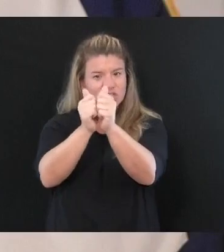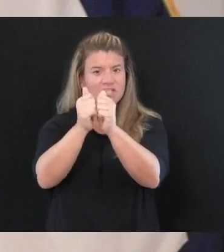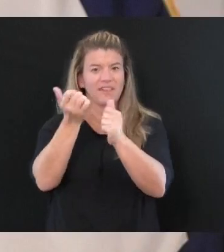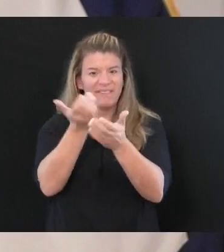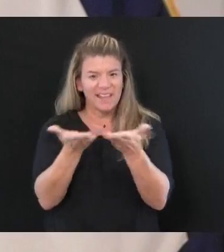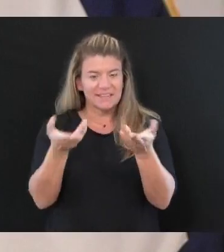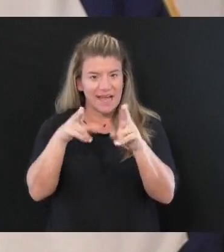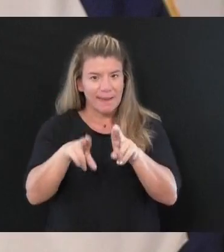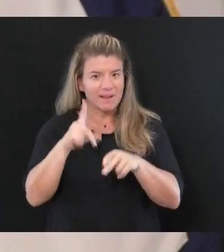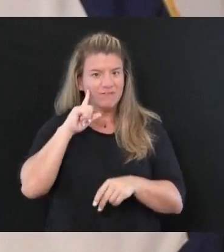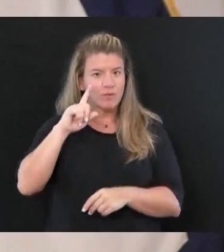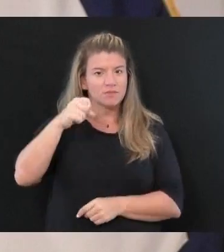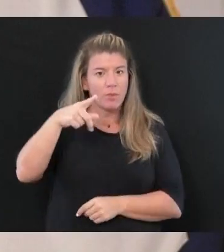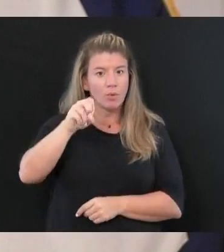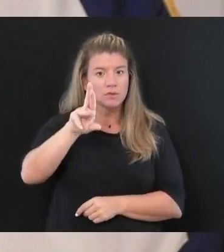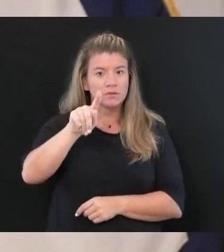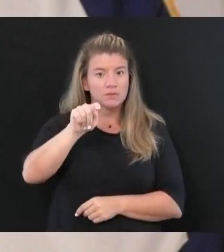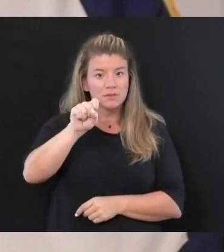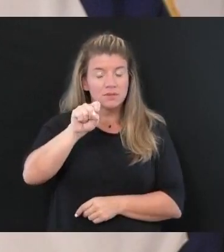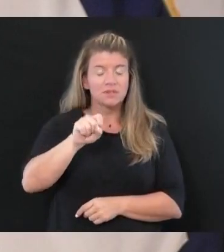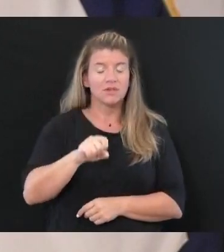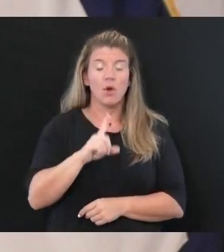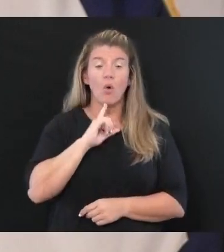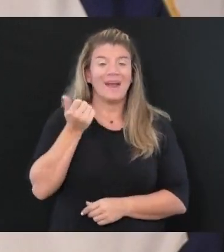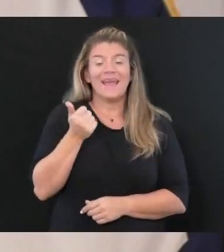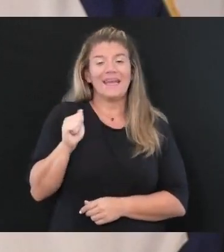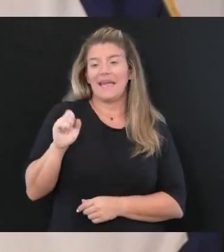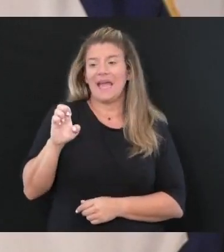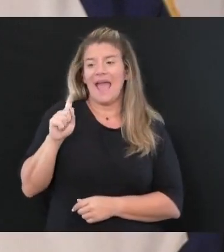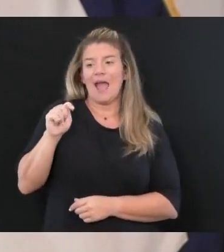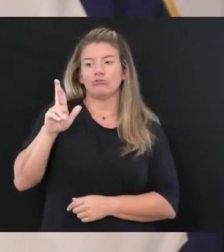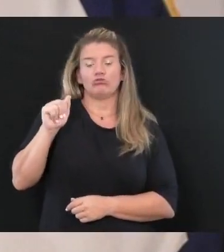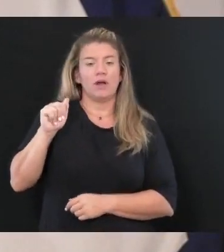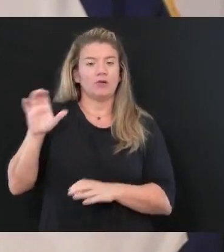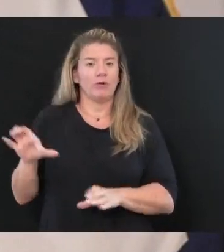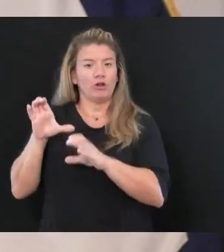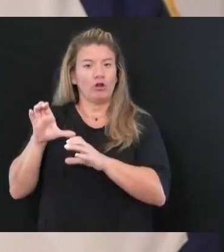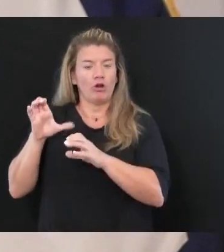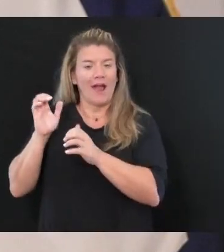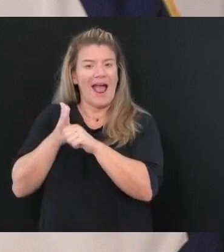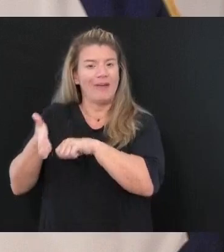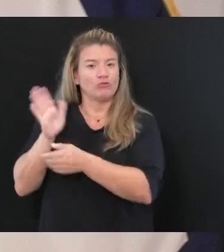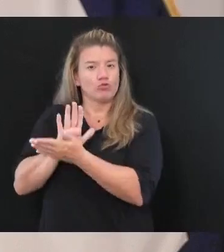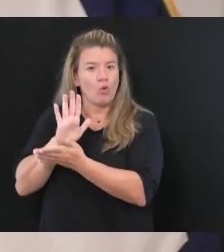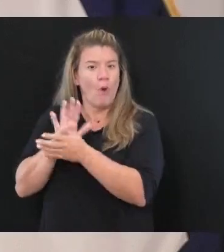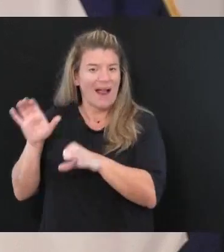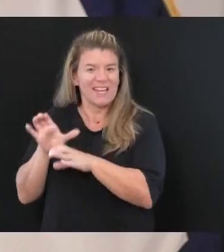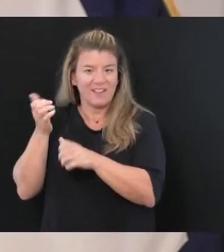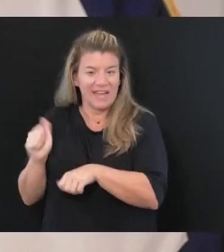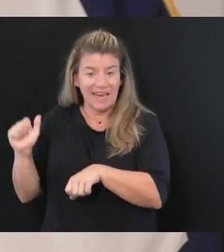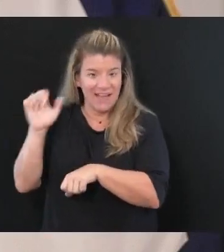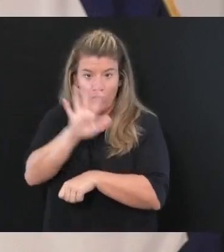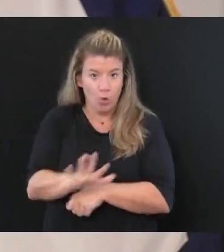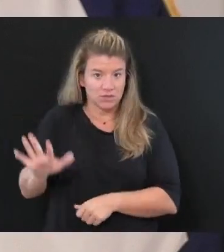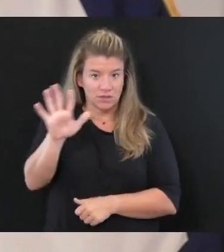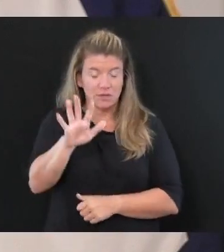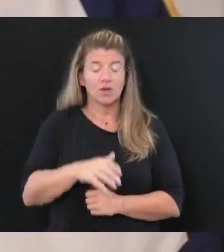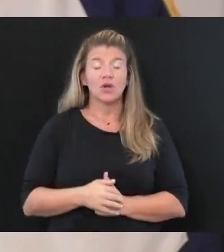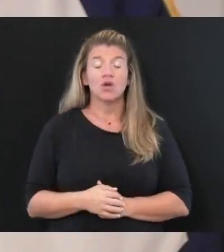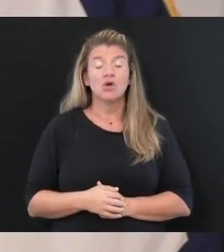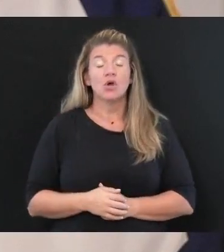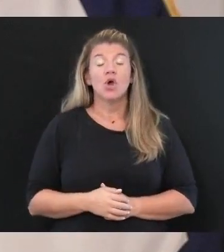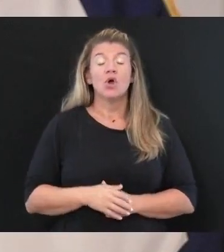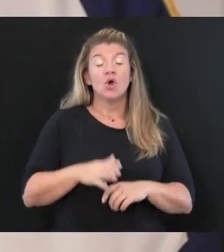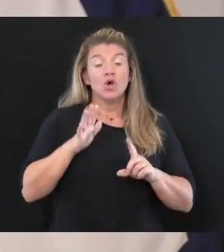sports or any extracurricular activities, Now, so what we've done is we will